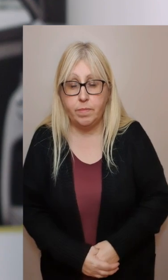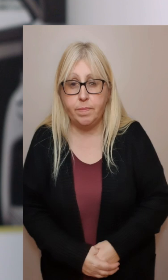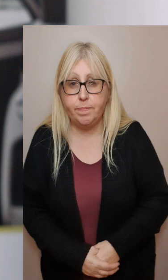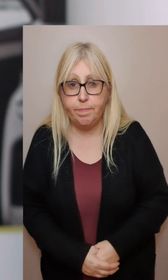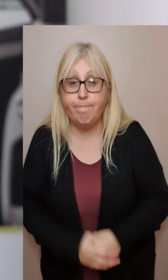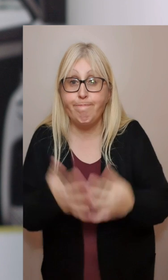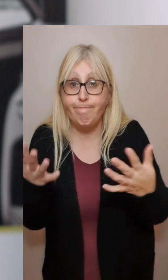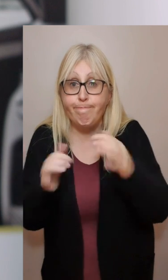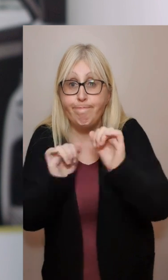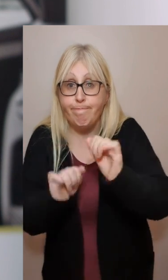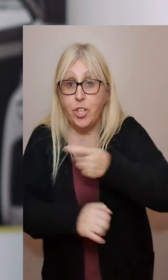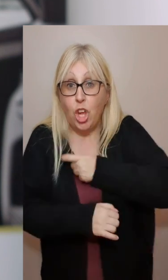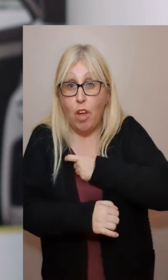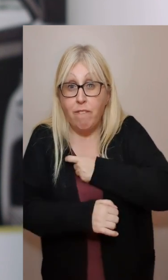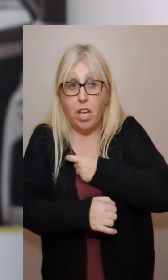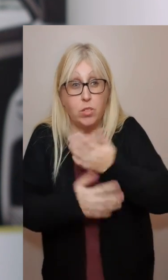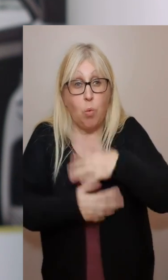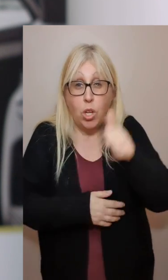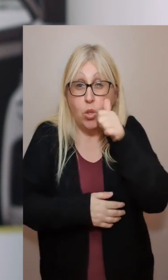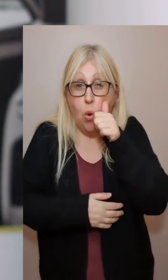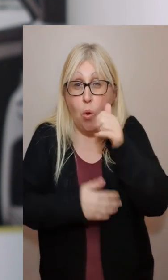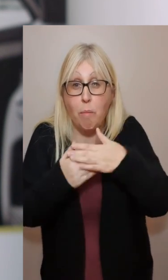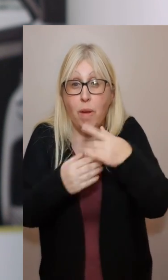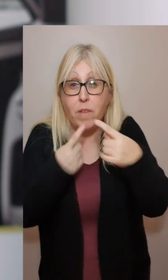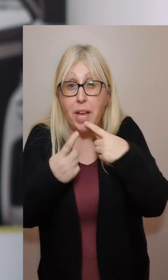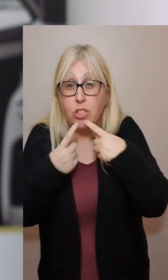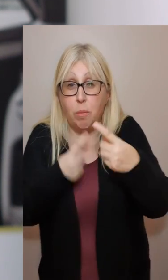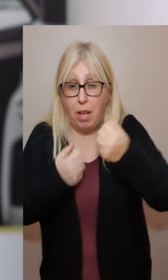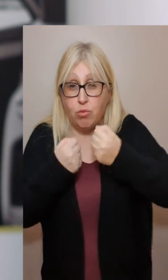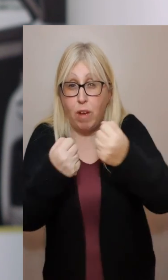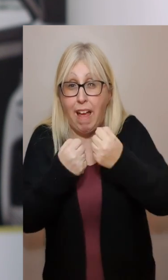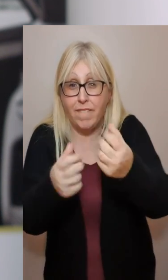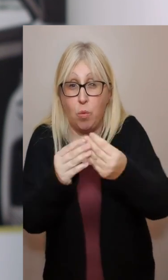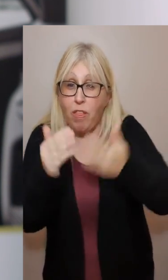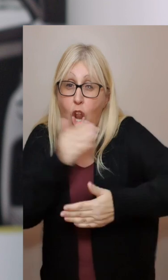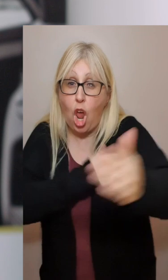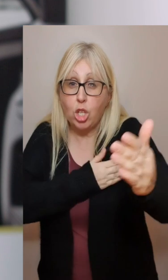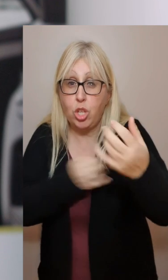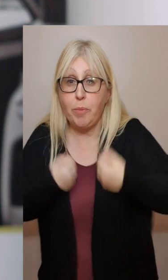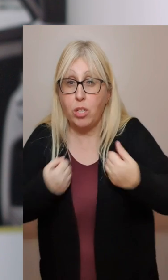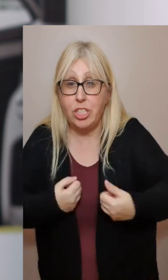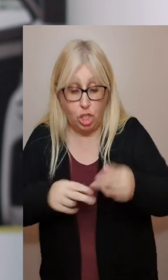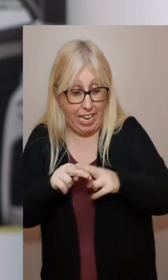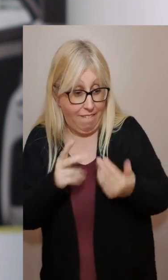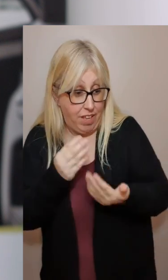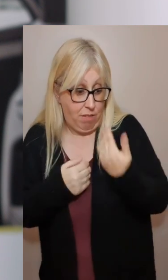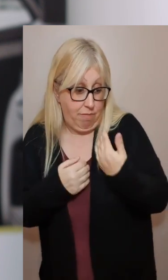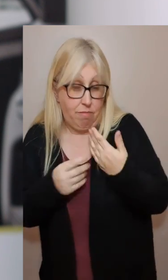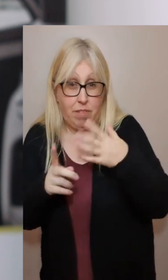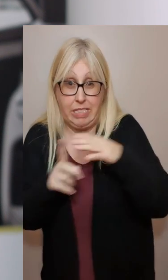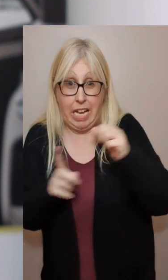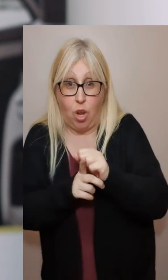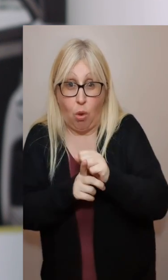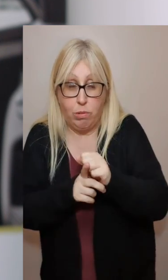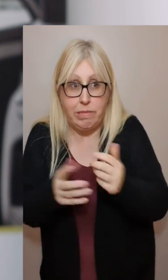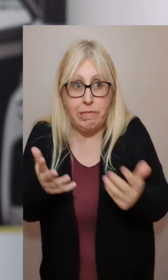If you are nervous at all and want to know anything about driving with a long-term condition, especially if you're newly diagnosed and you